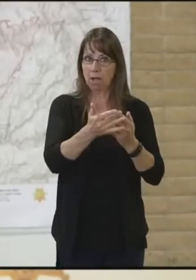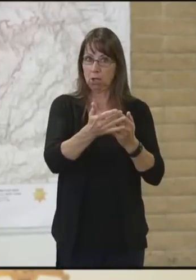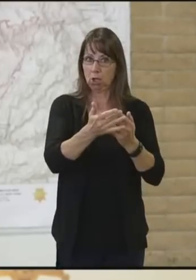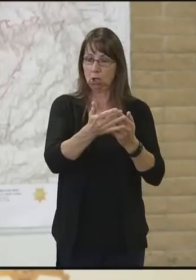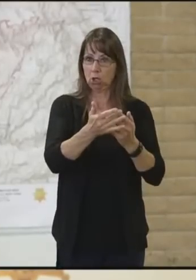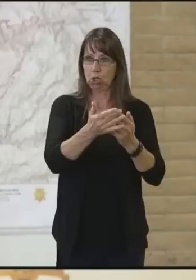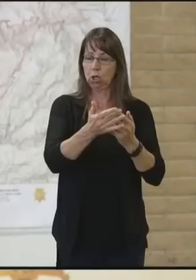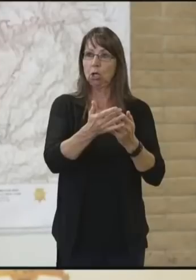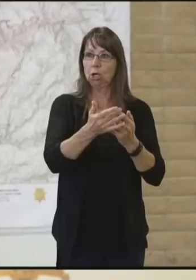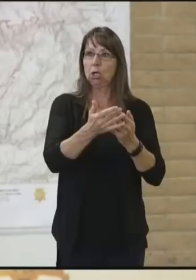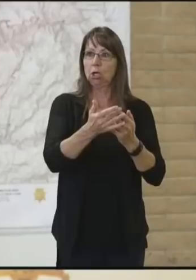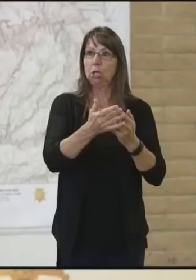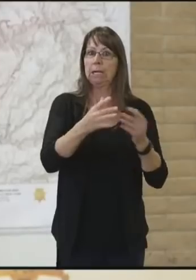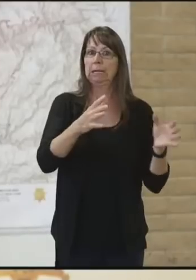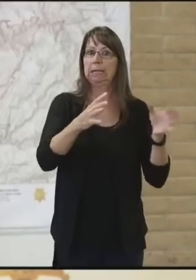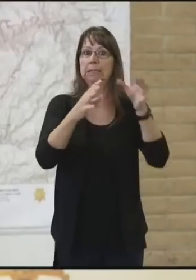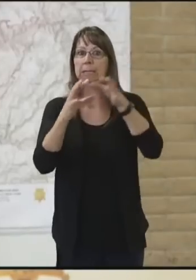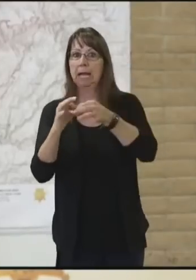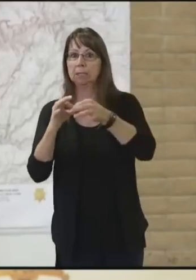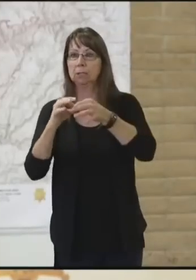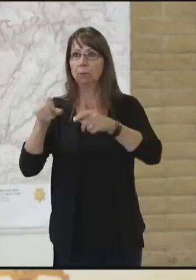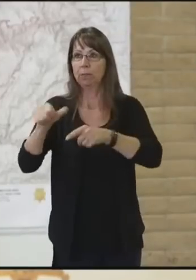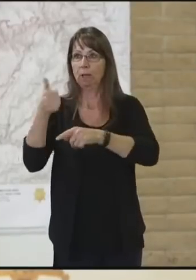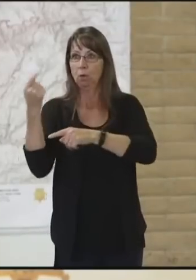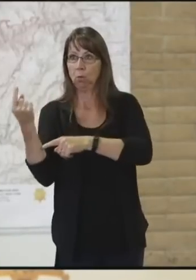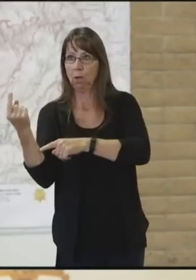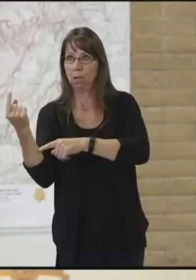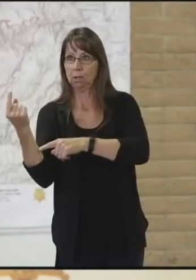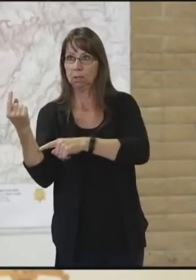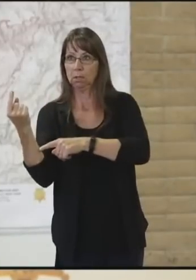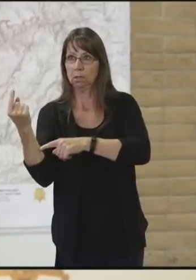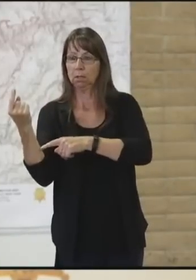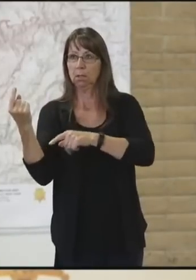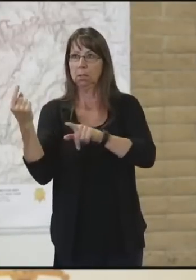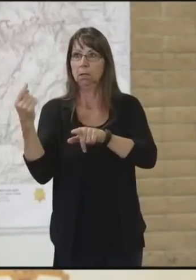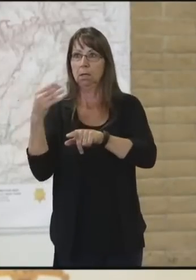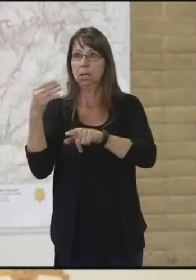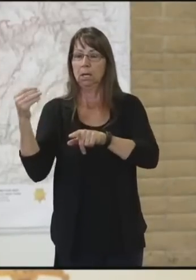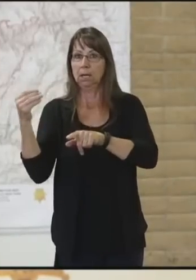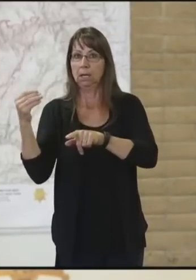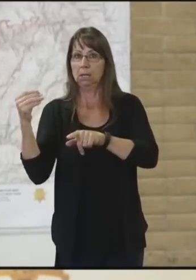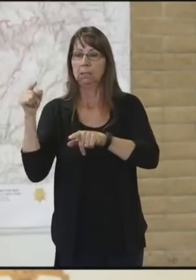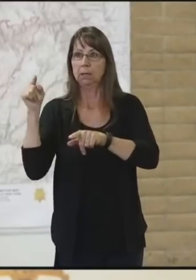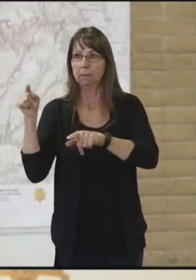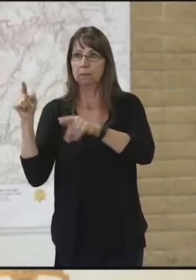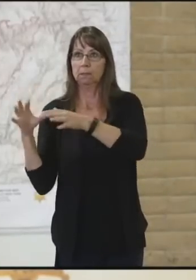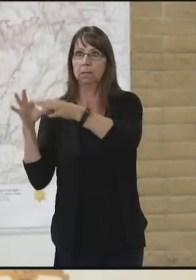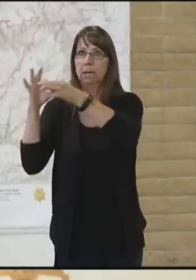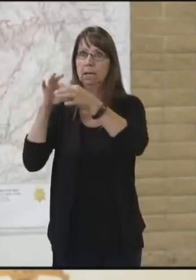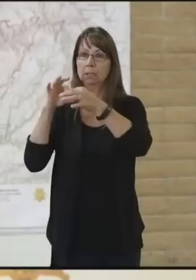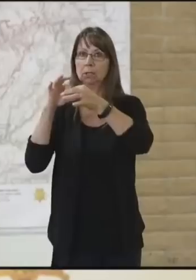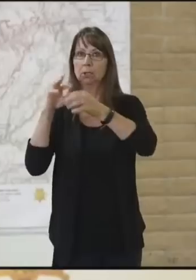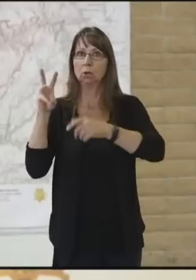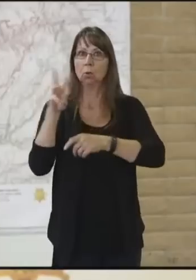fire, and then the Run is an offshoot essentially of the west zone of the Bear Fire taking off.